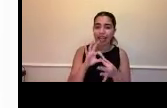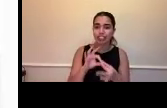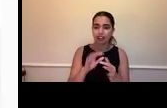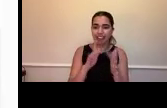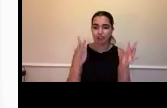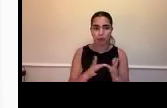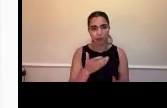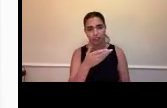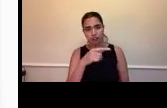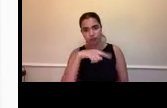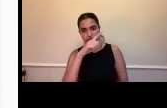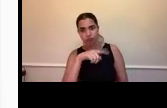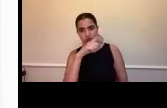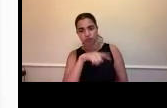shows